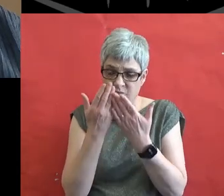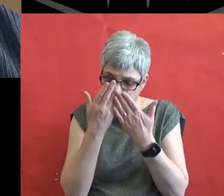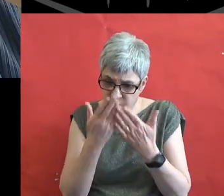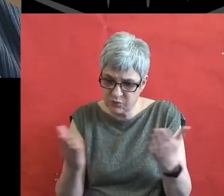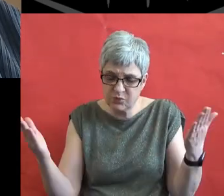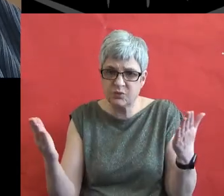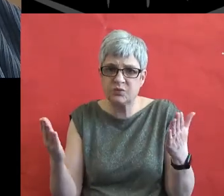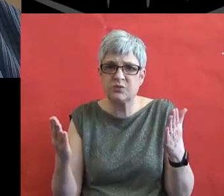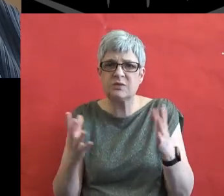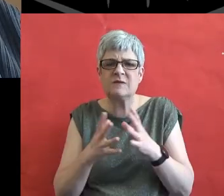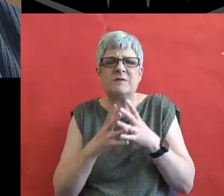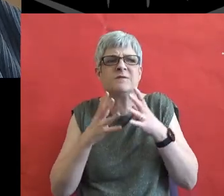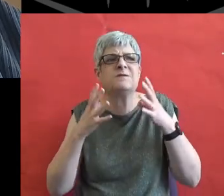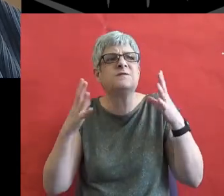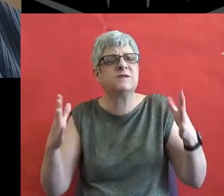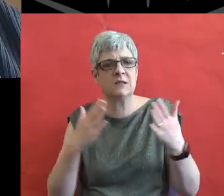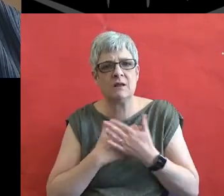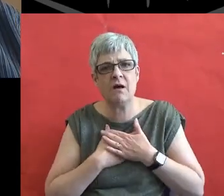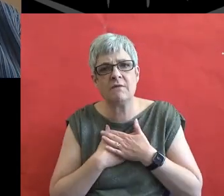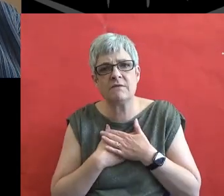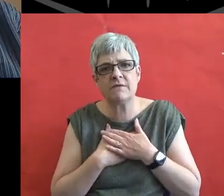demonstrating the immensity of your love,